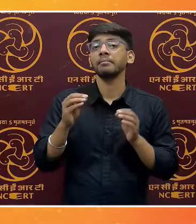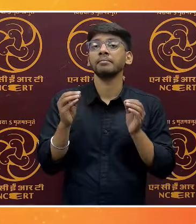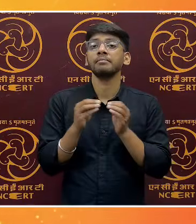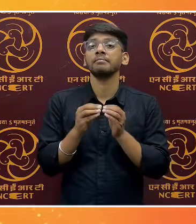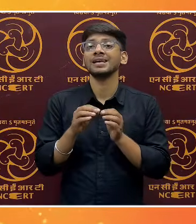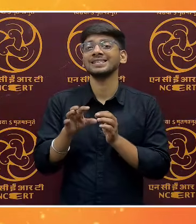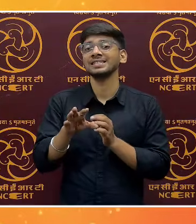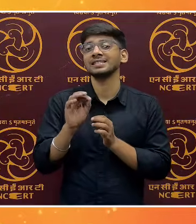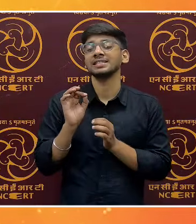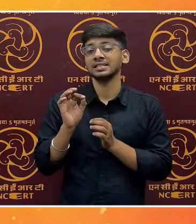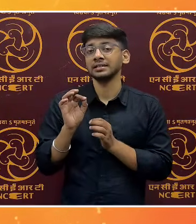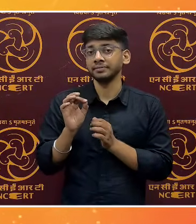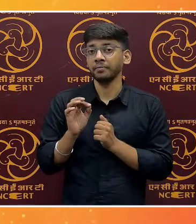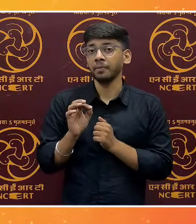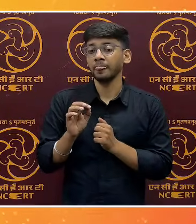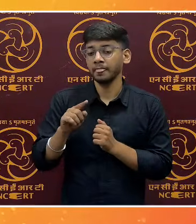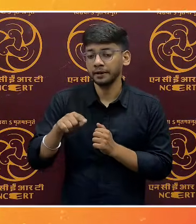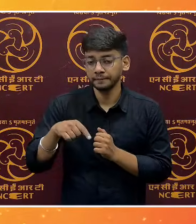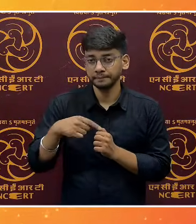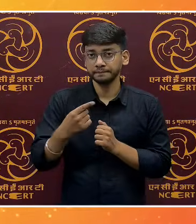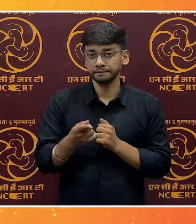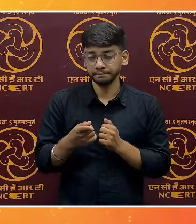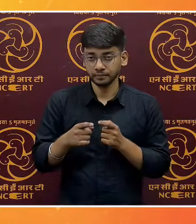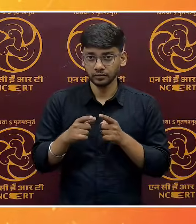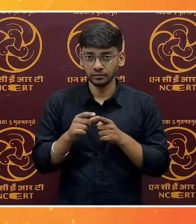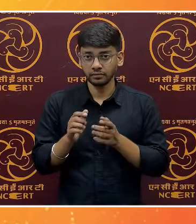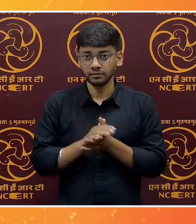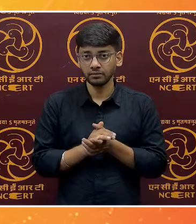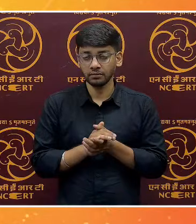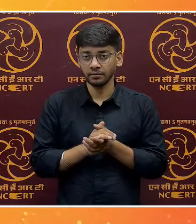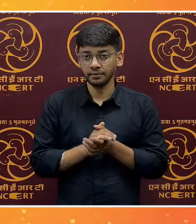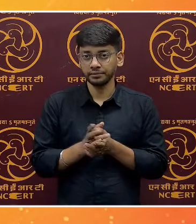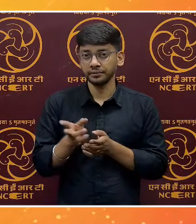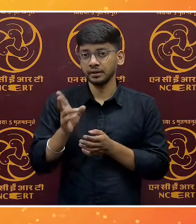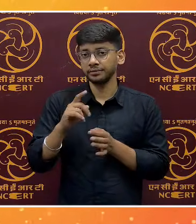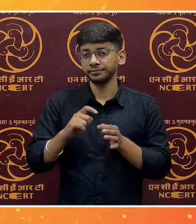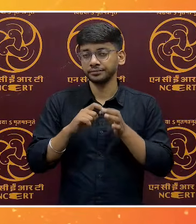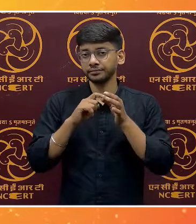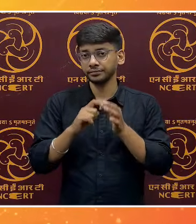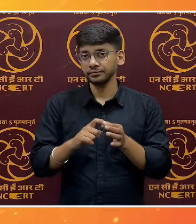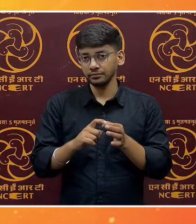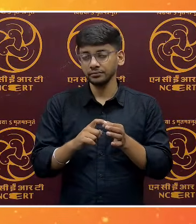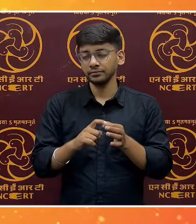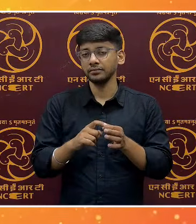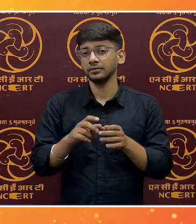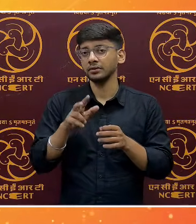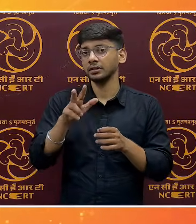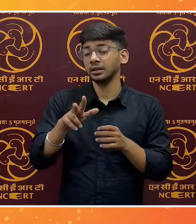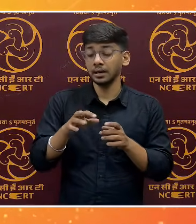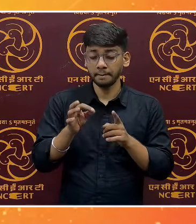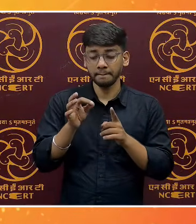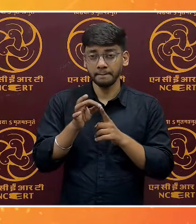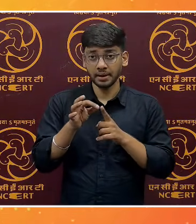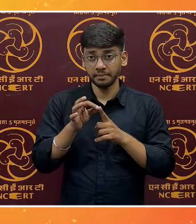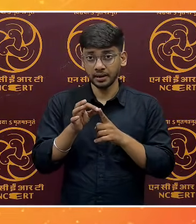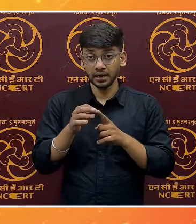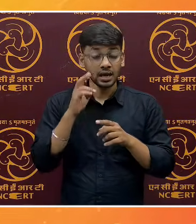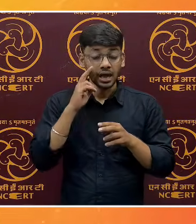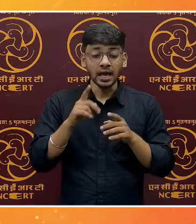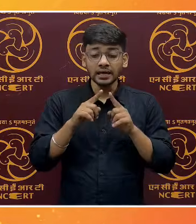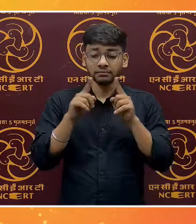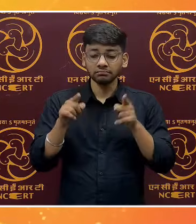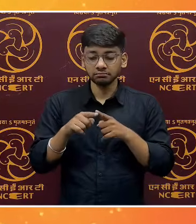select option B and move to the next one. Again the question 8, the perimeter of a figure